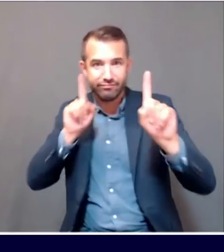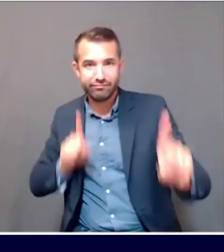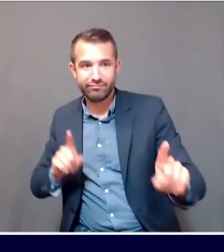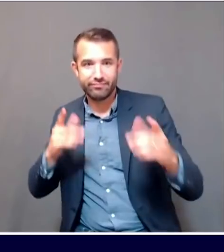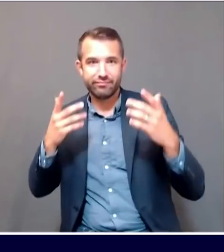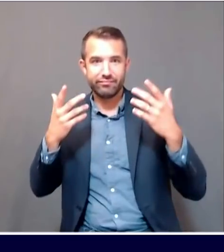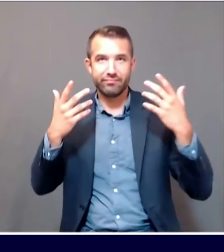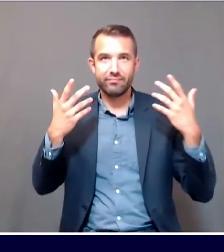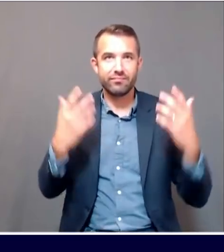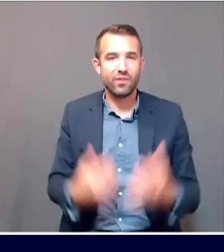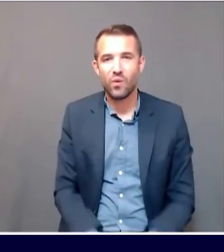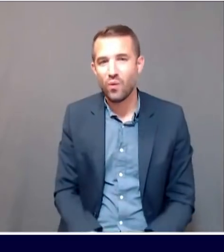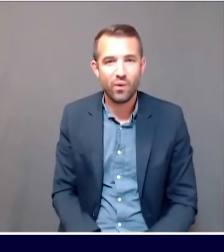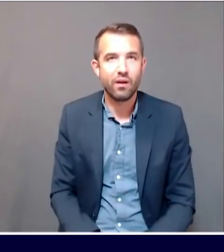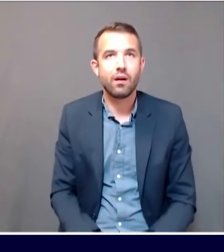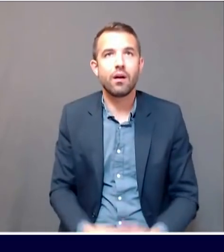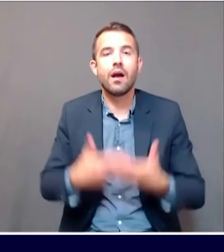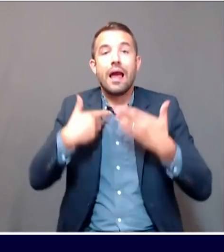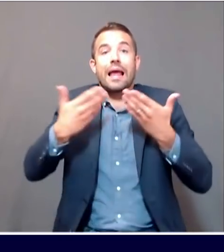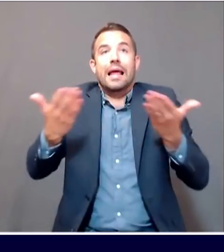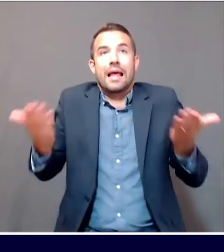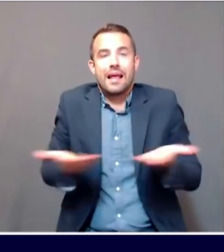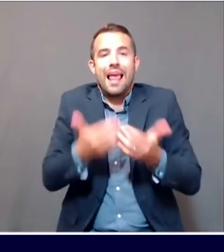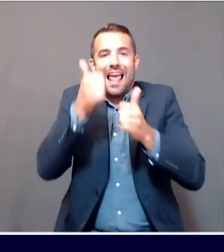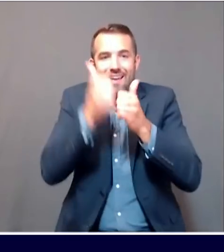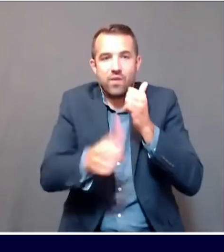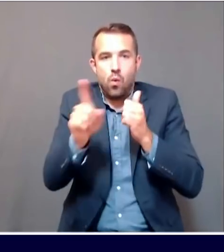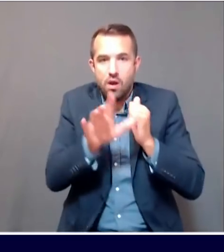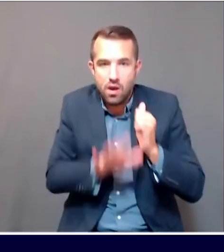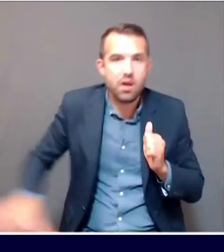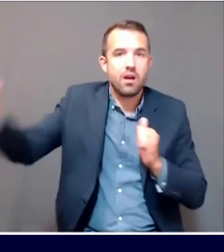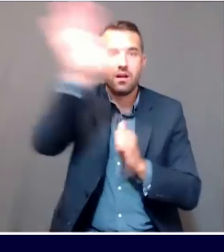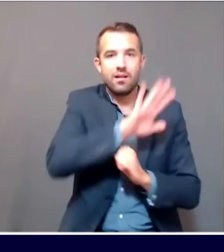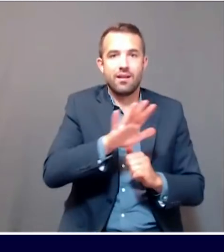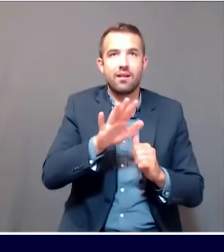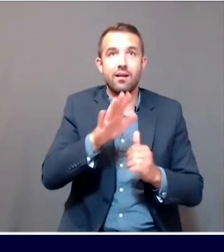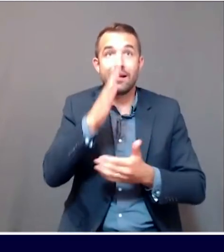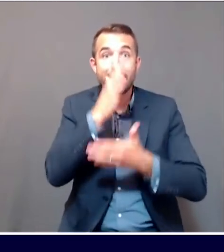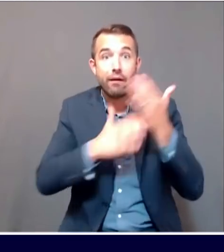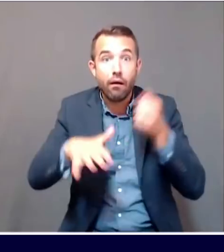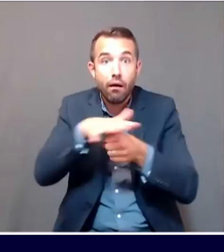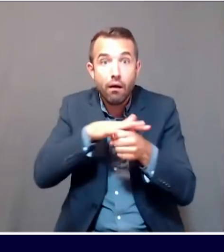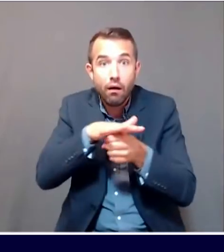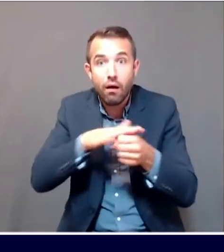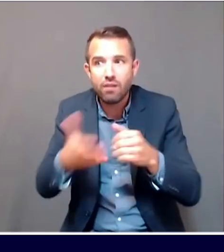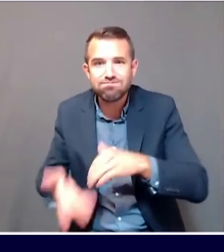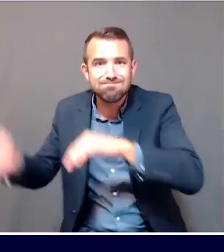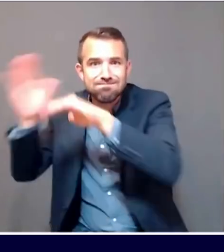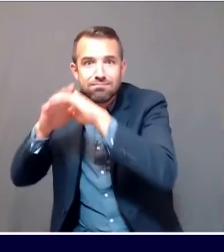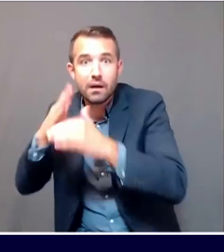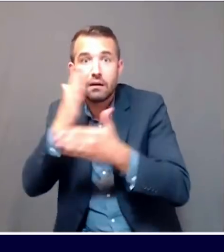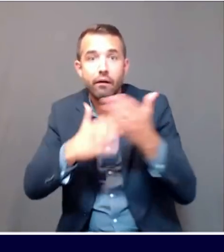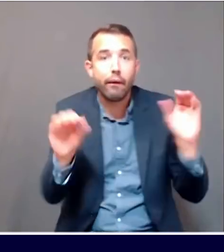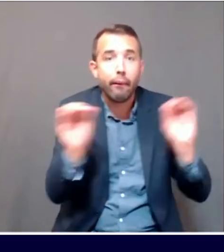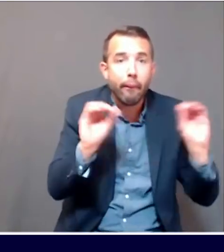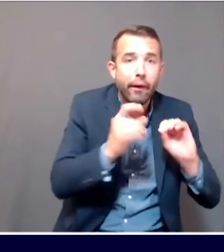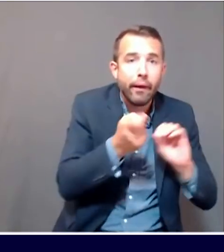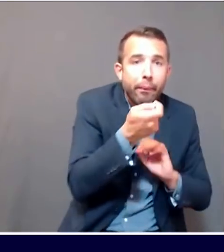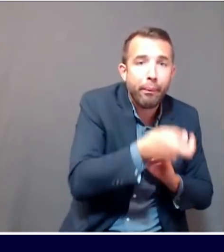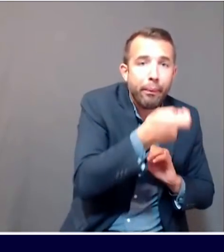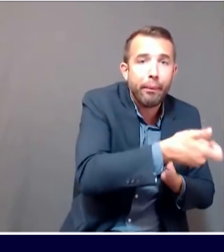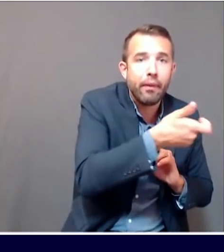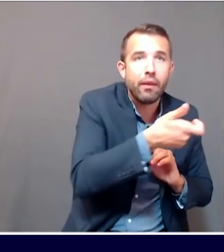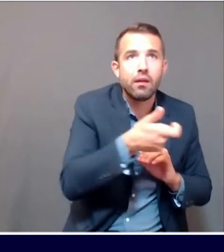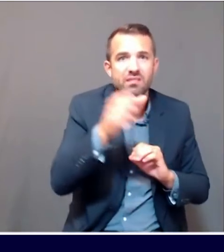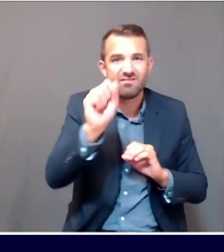state. It may be in some places of the state more intensely than others, but as we've seen, there have been outbreaks in almost every corner